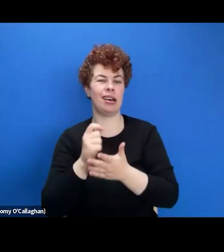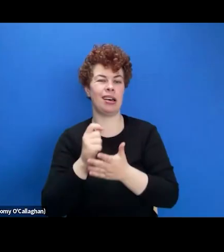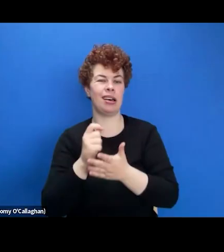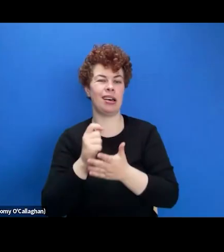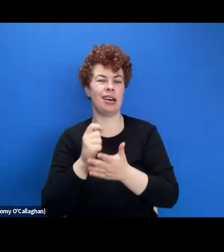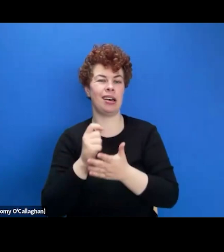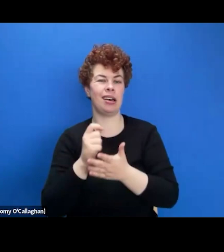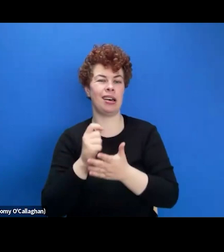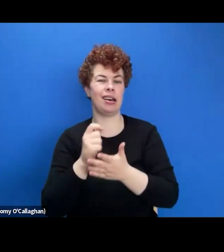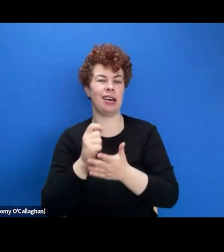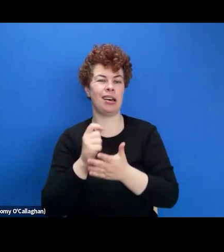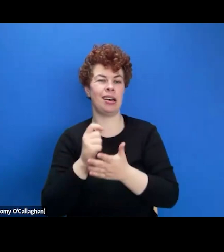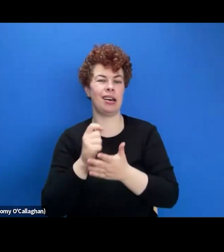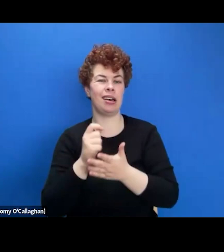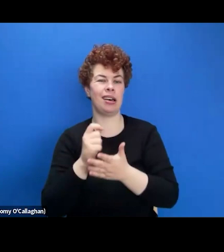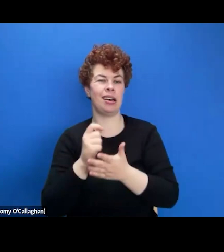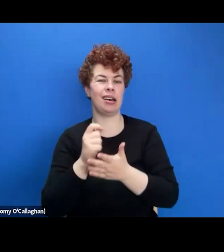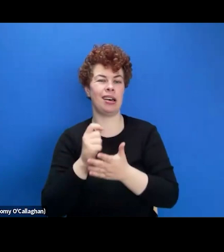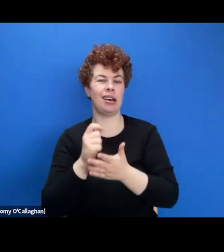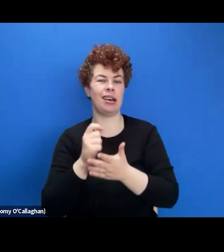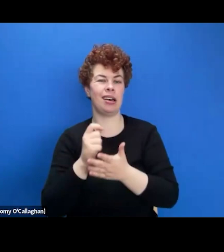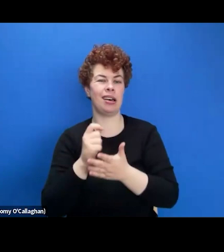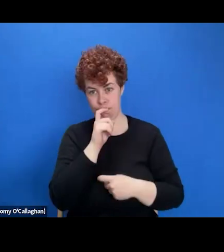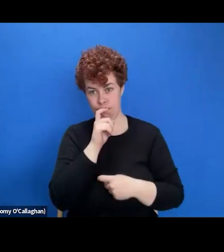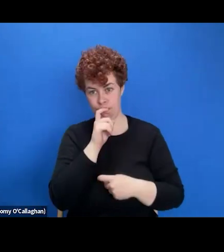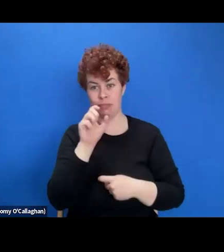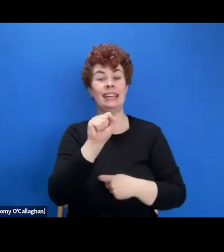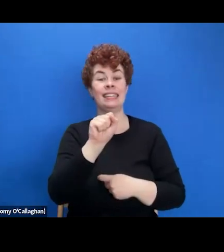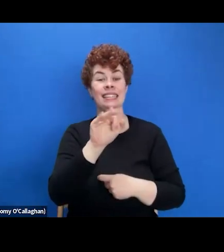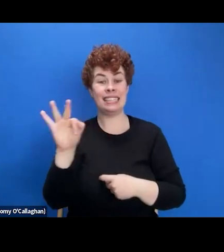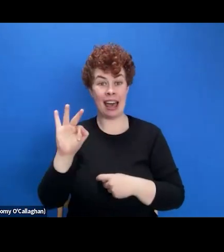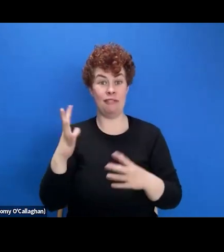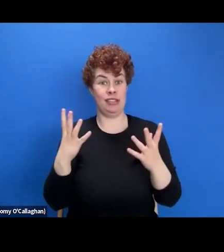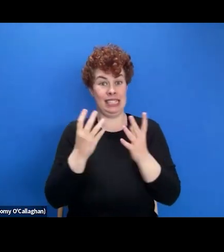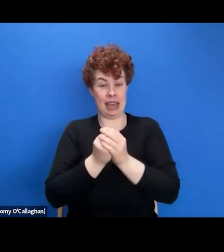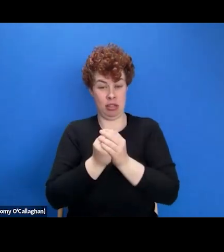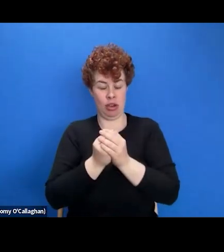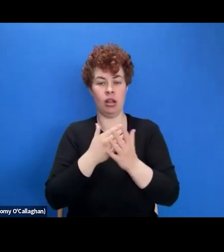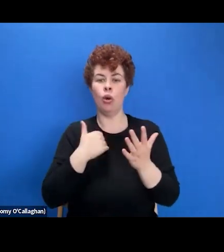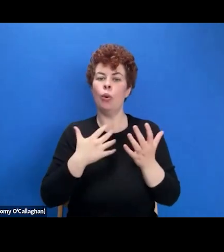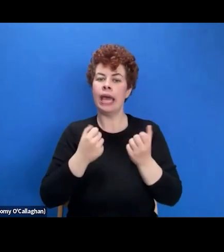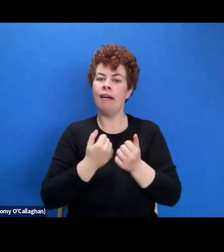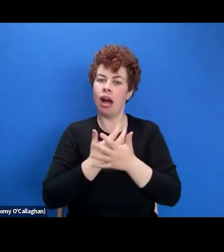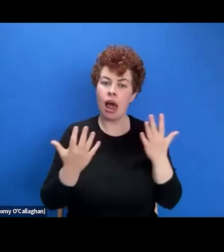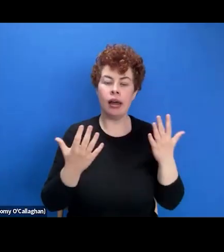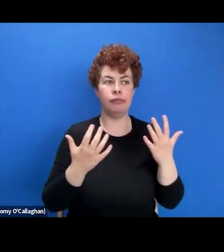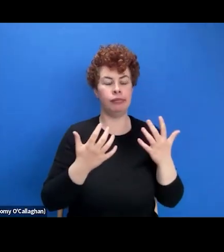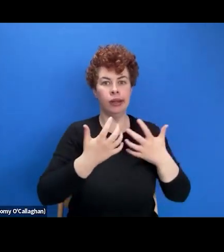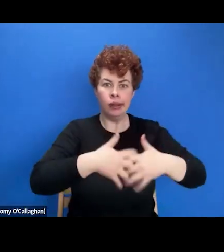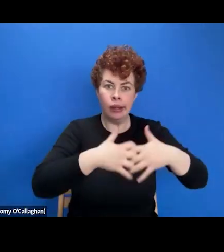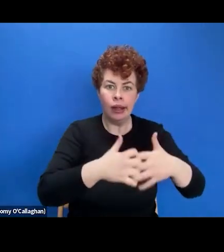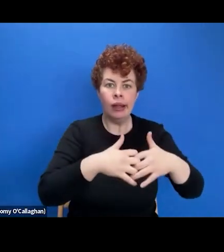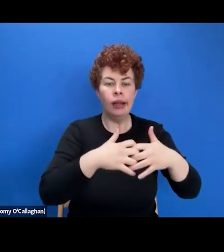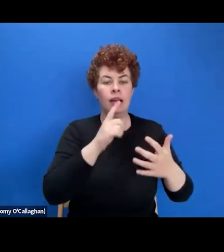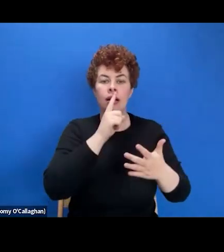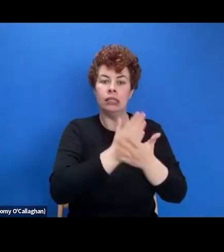goods and services from suppliers on the BDS list. And in particular, we have a lot of like HP IT equipment. And so we decided we wanted to stop anything